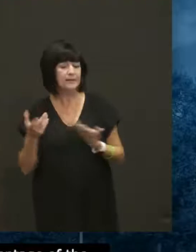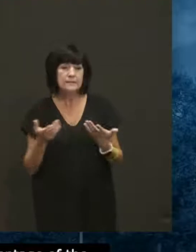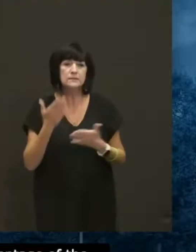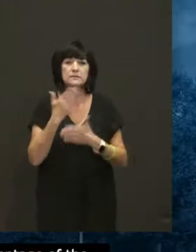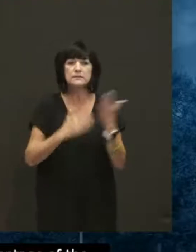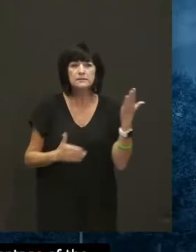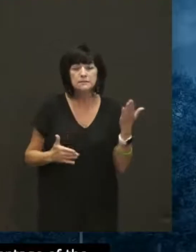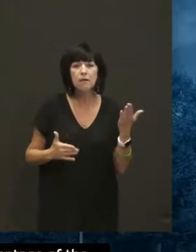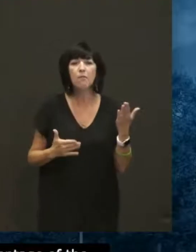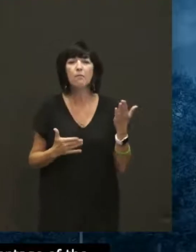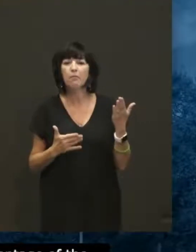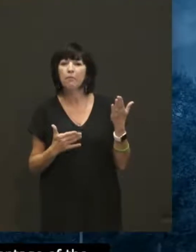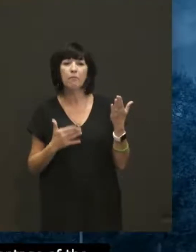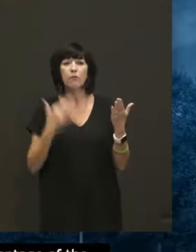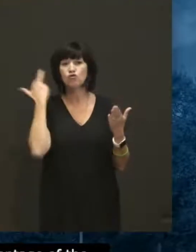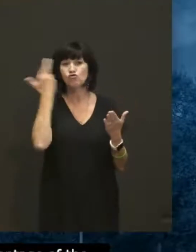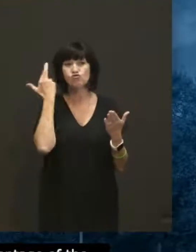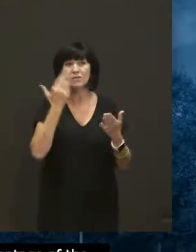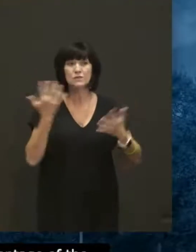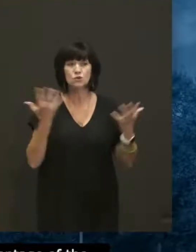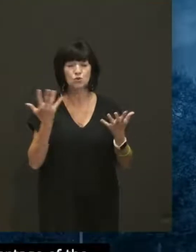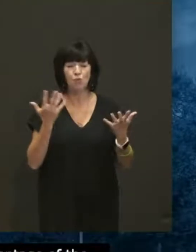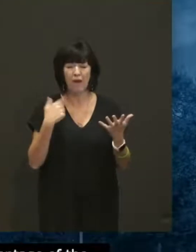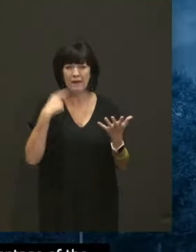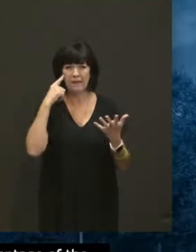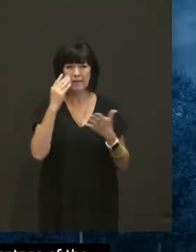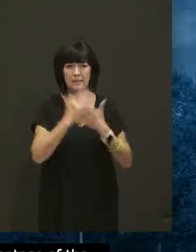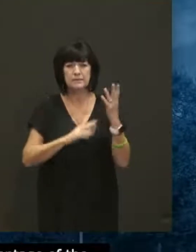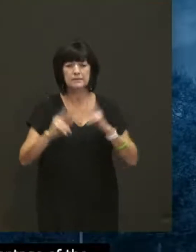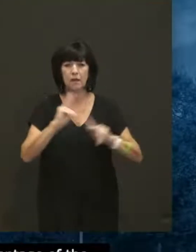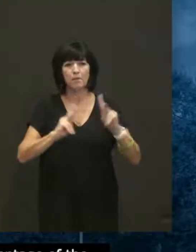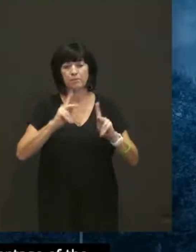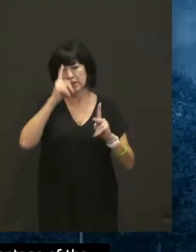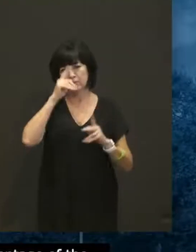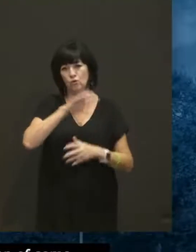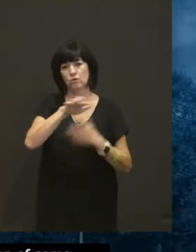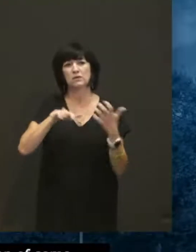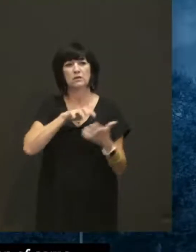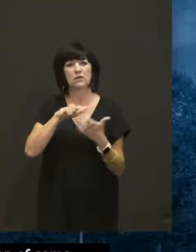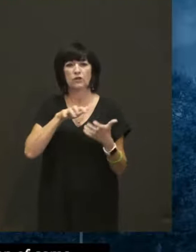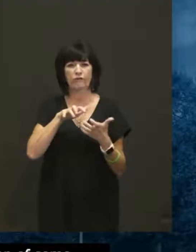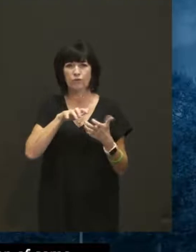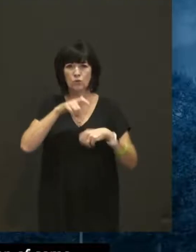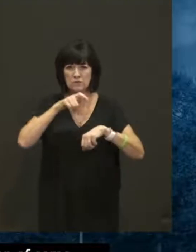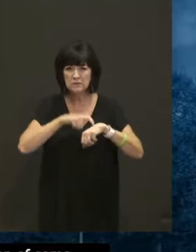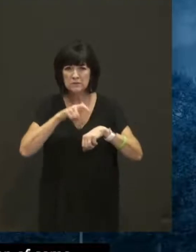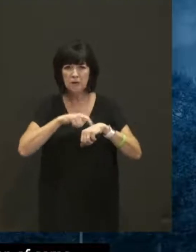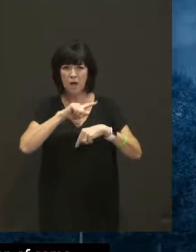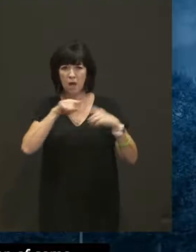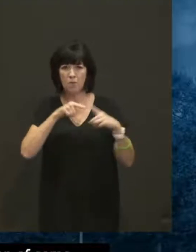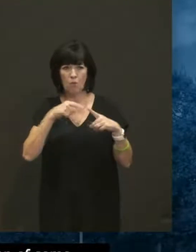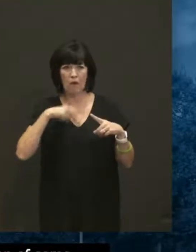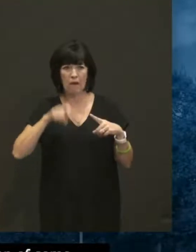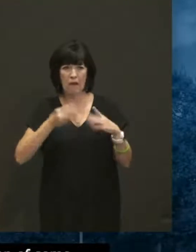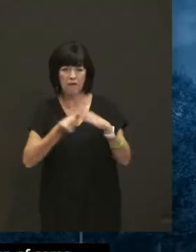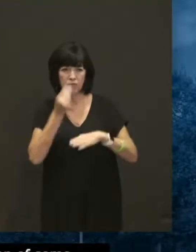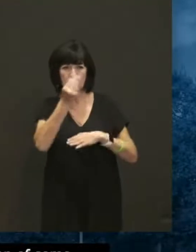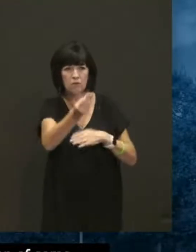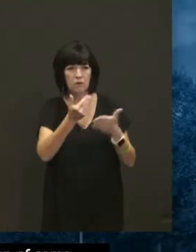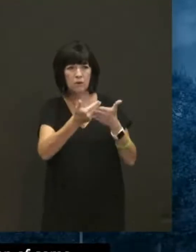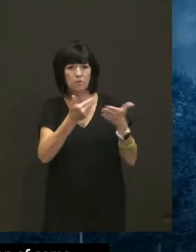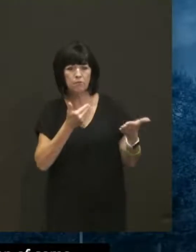there's been some confusion around whether people's ballot would be received on time. We do know, in talking